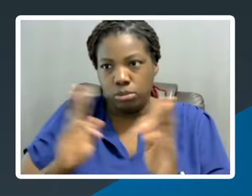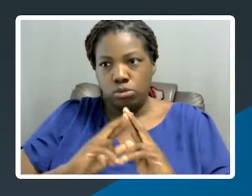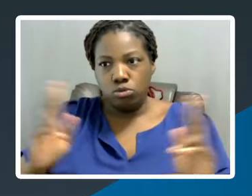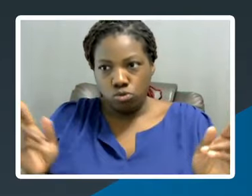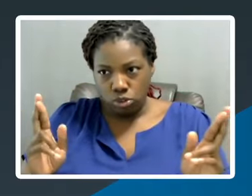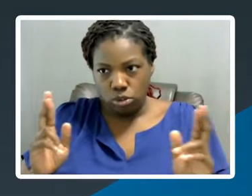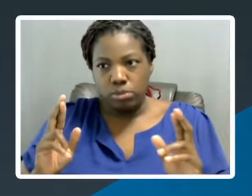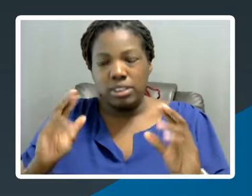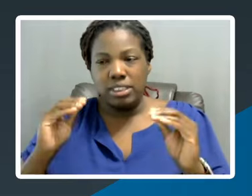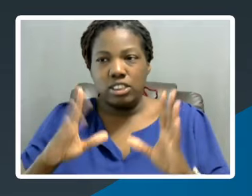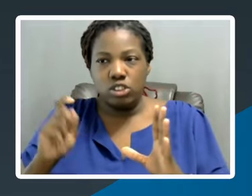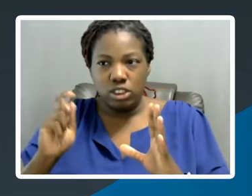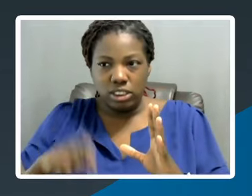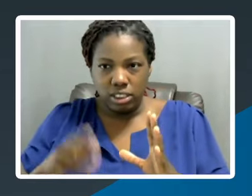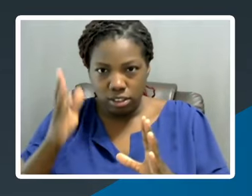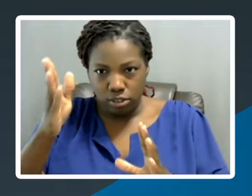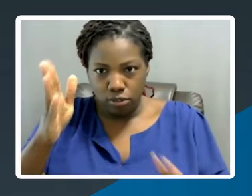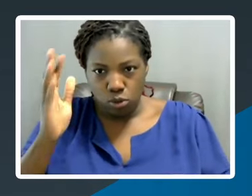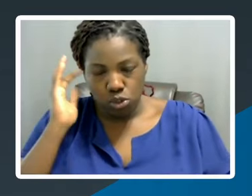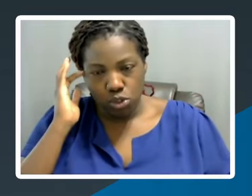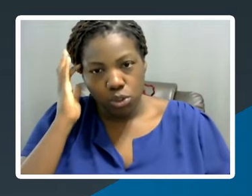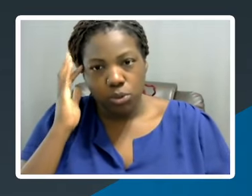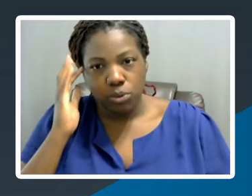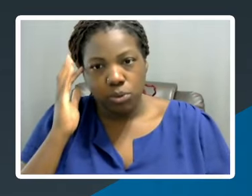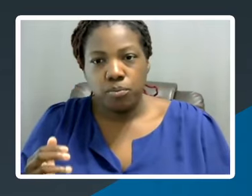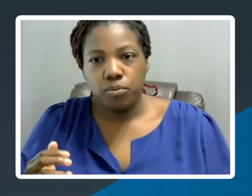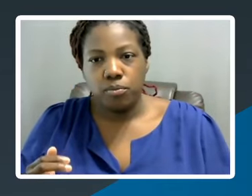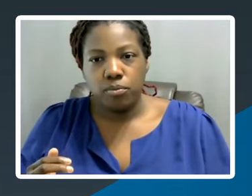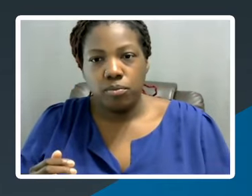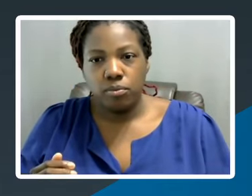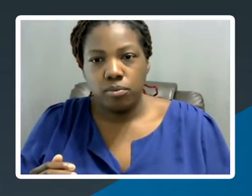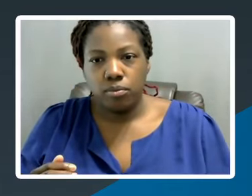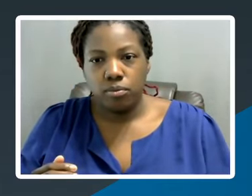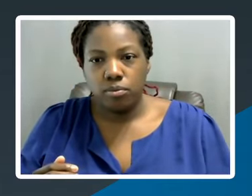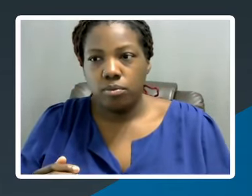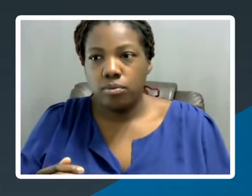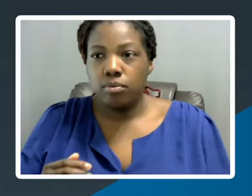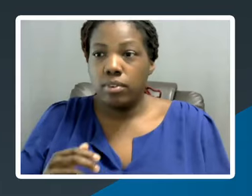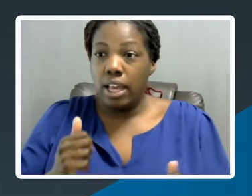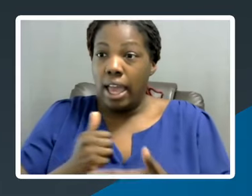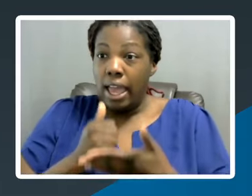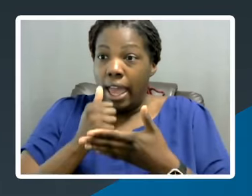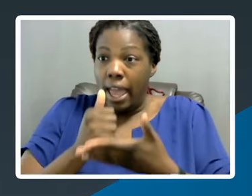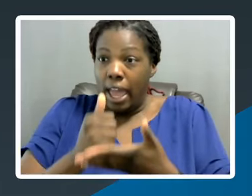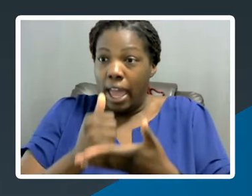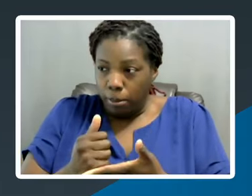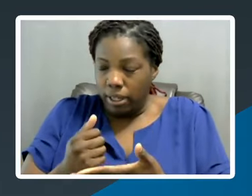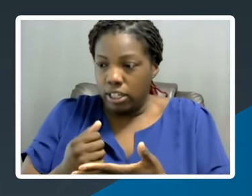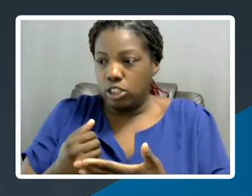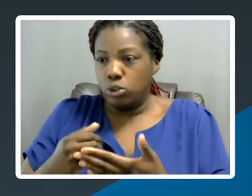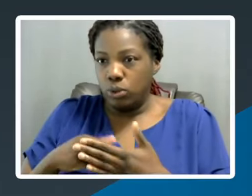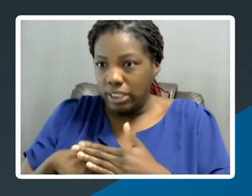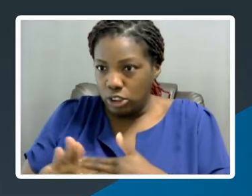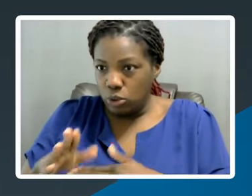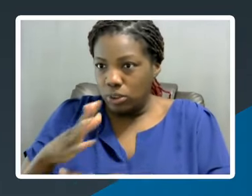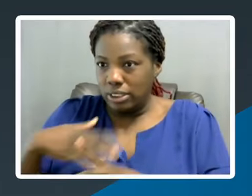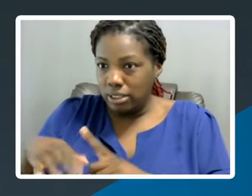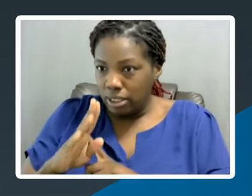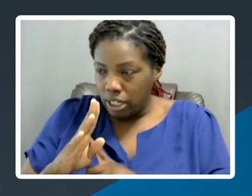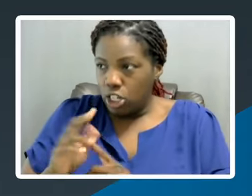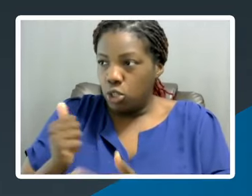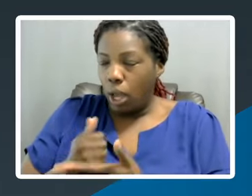we need to be in the future. So is ISTE and ASCD helping to enter into this space? Are you helping people think about what it means to be